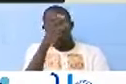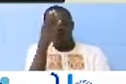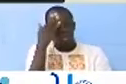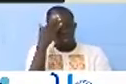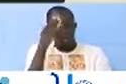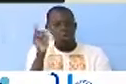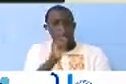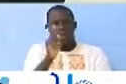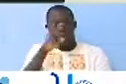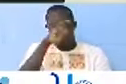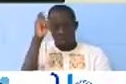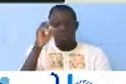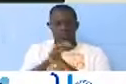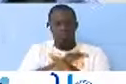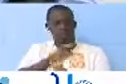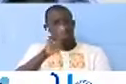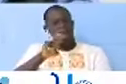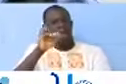wara wala.